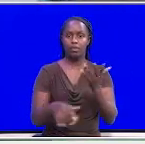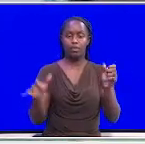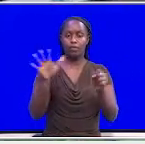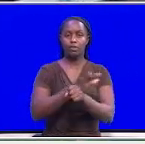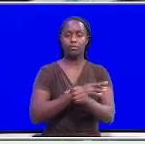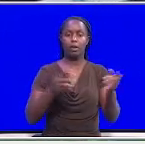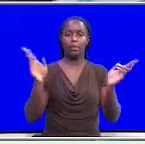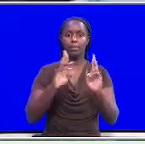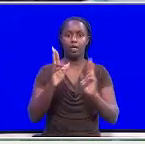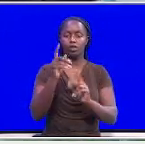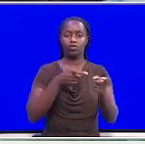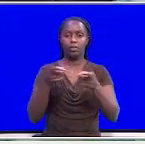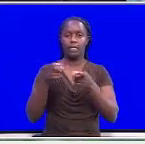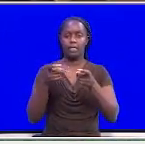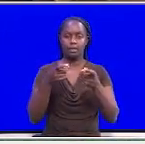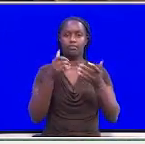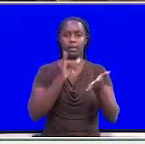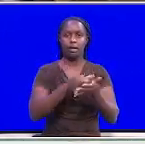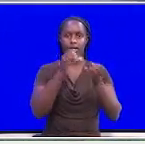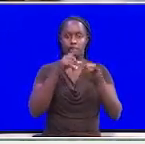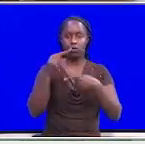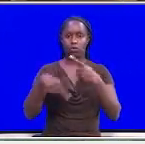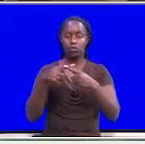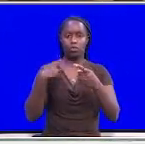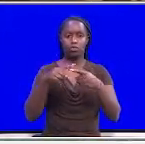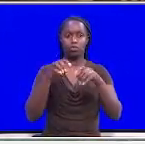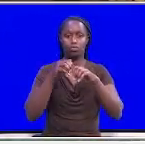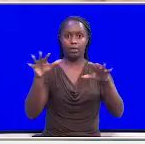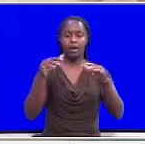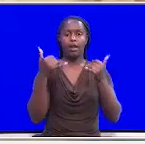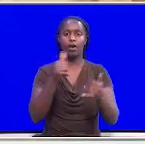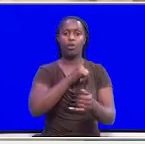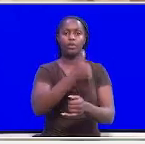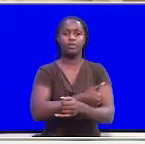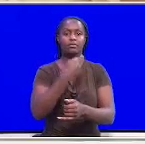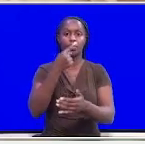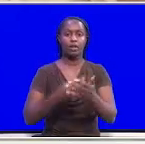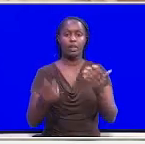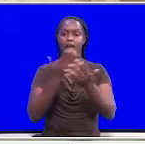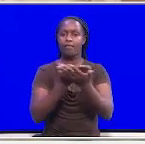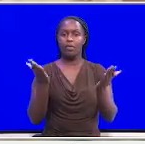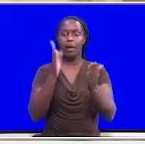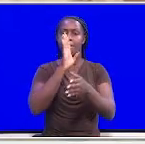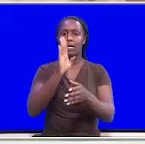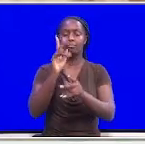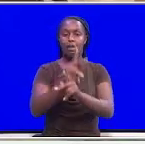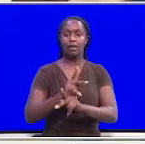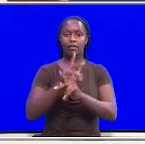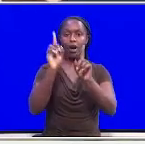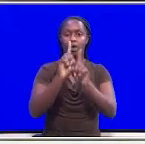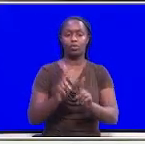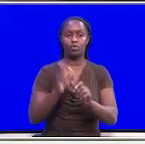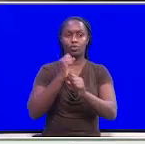prepared to manage the outbreak if it continues to spread. Authorities are urging everyone to remain vigilant and take all